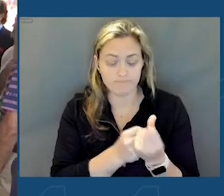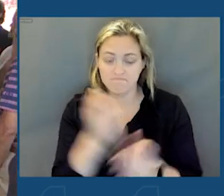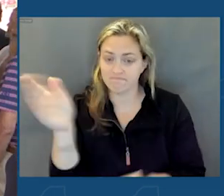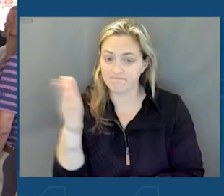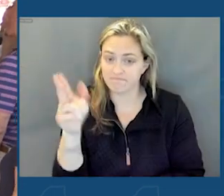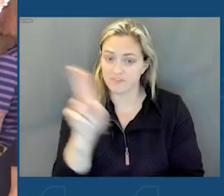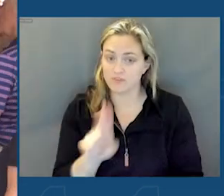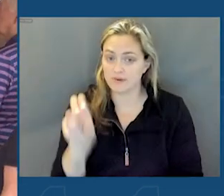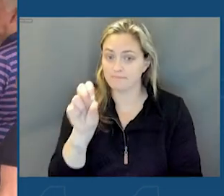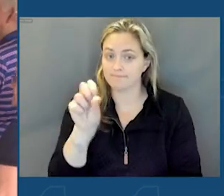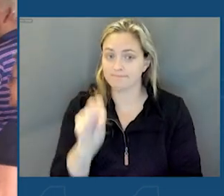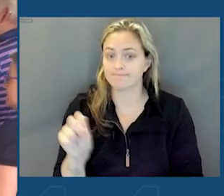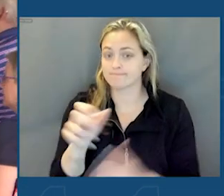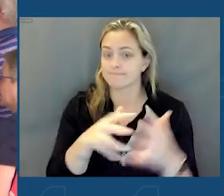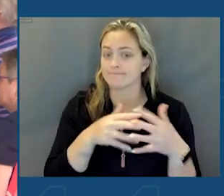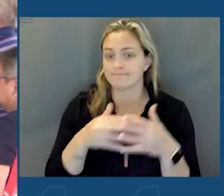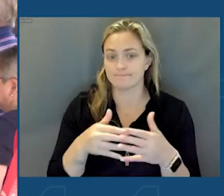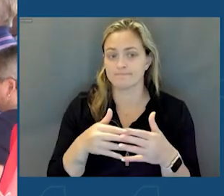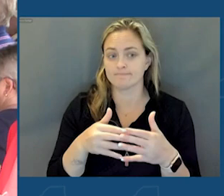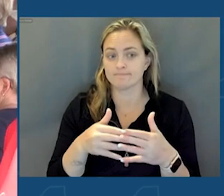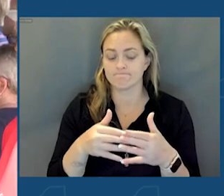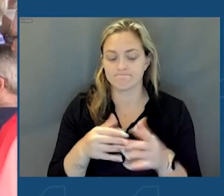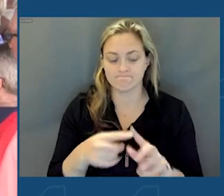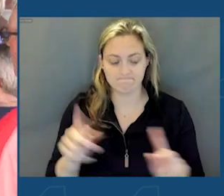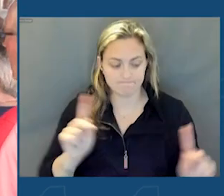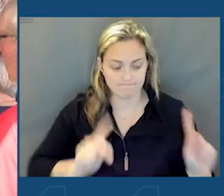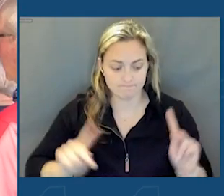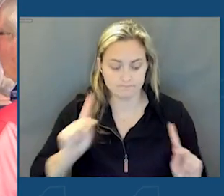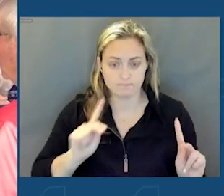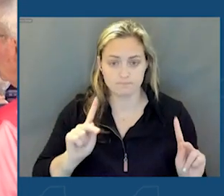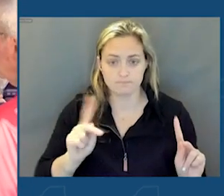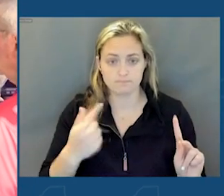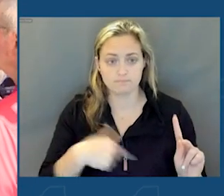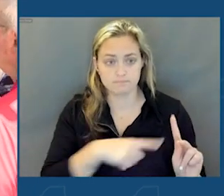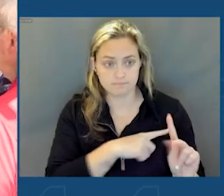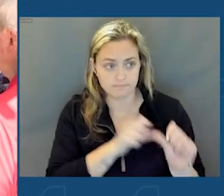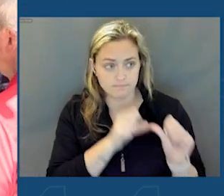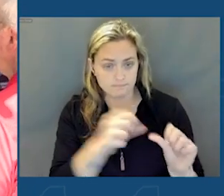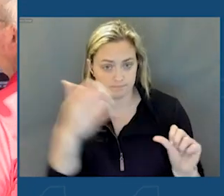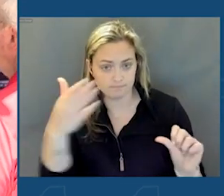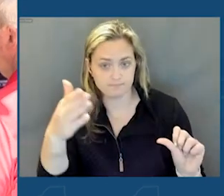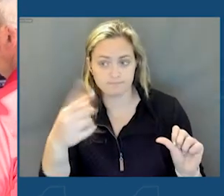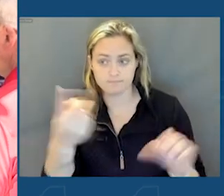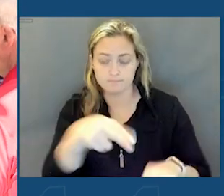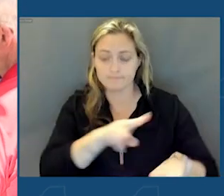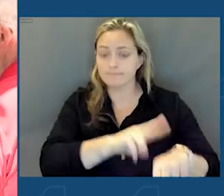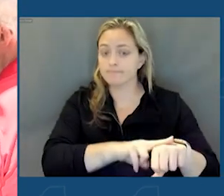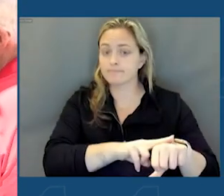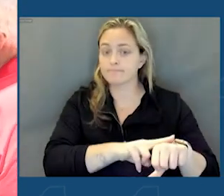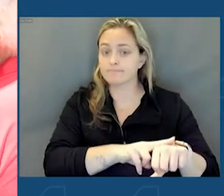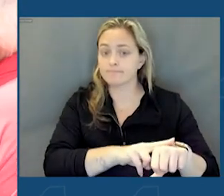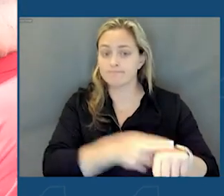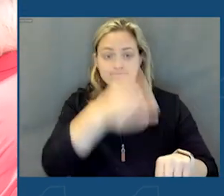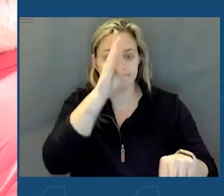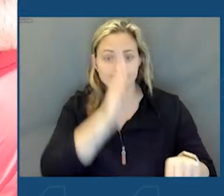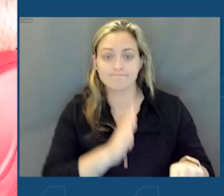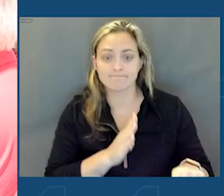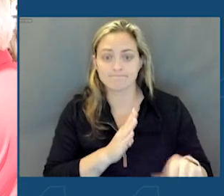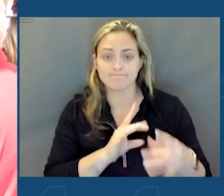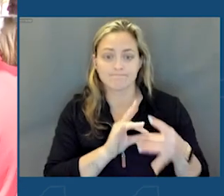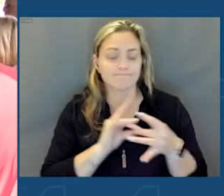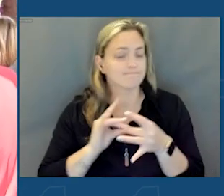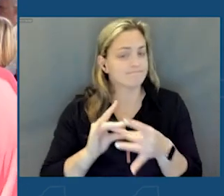flag of the United States of America and to the republic for which it stands, one nation, under